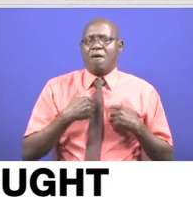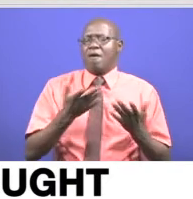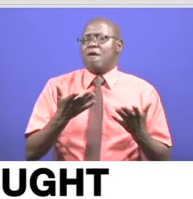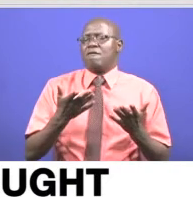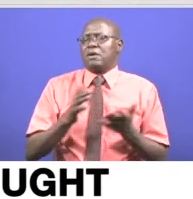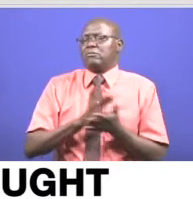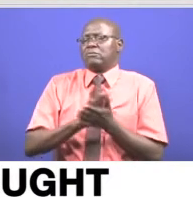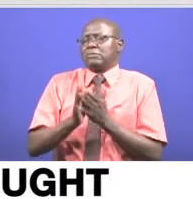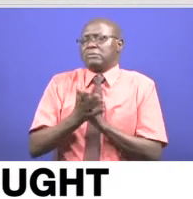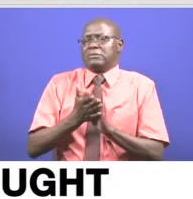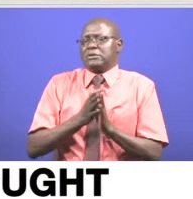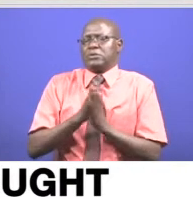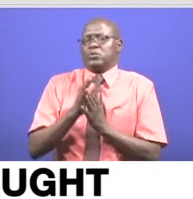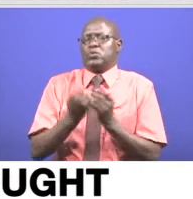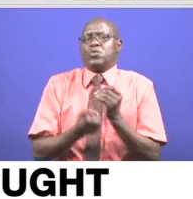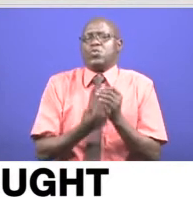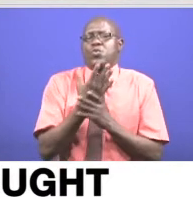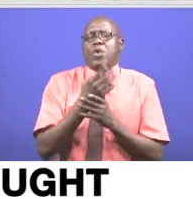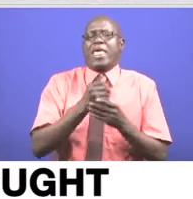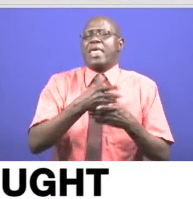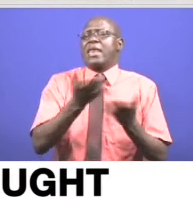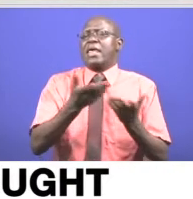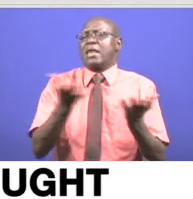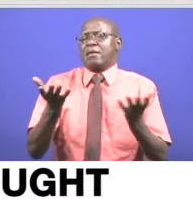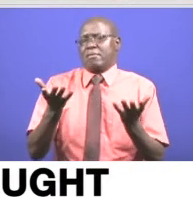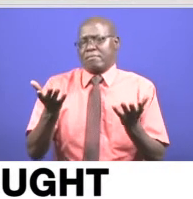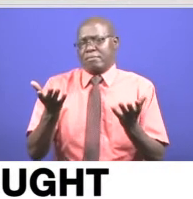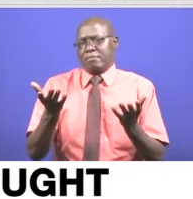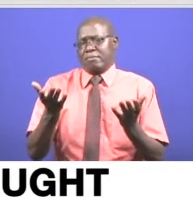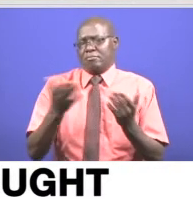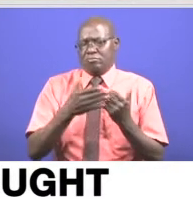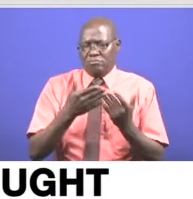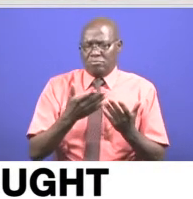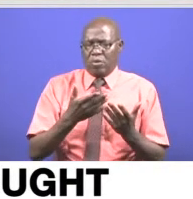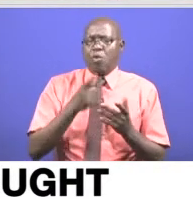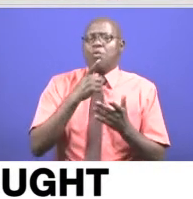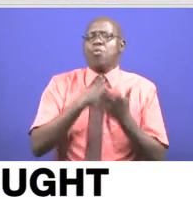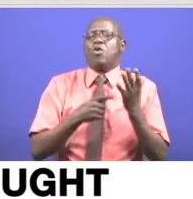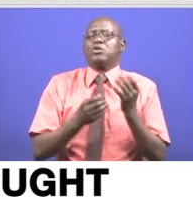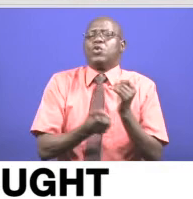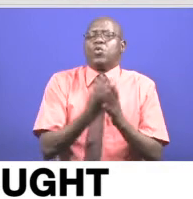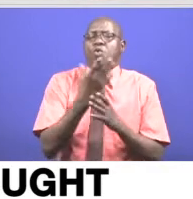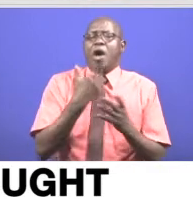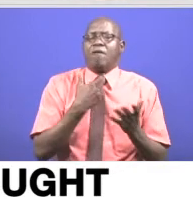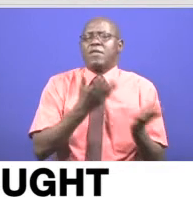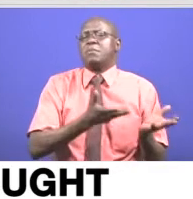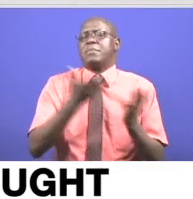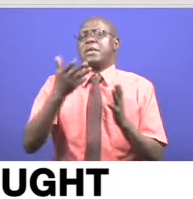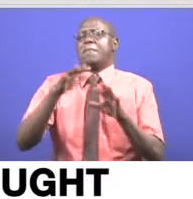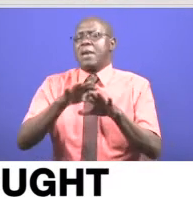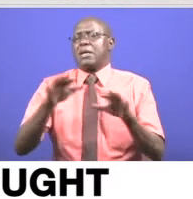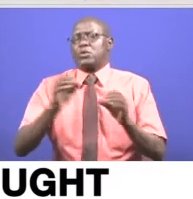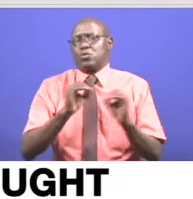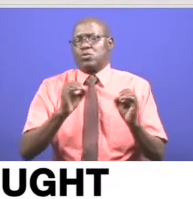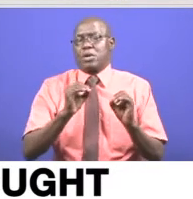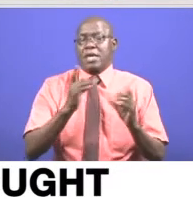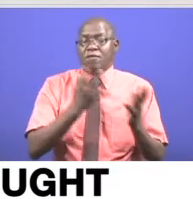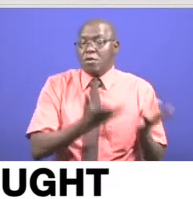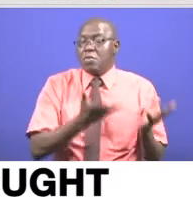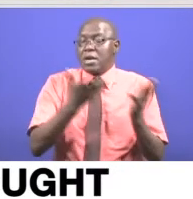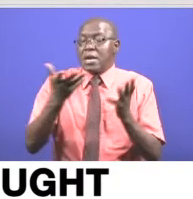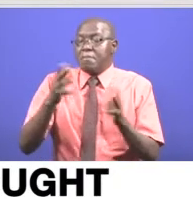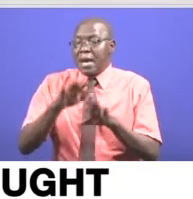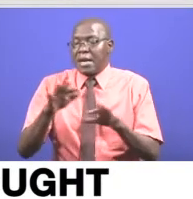grow anything anymore because what they grow does not get to the market. Mm-hmm. And when it goes to the market, it doesn't get